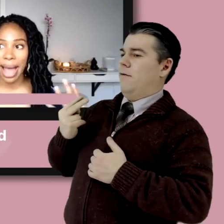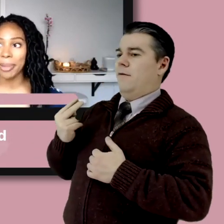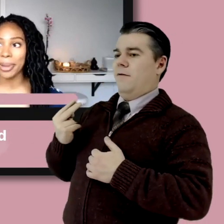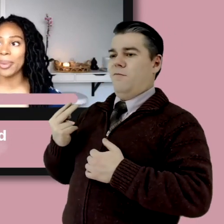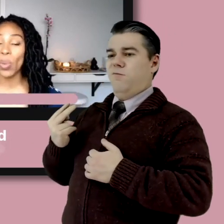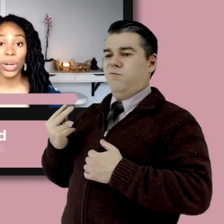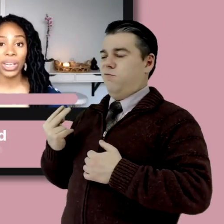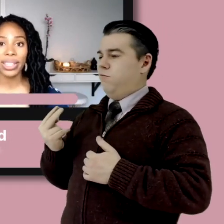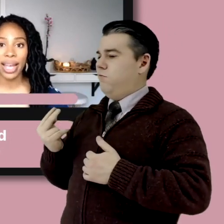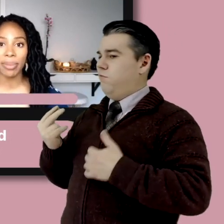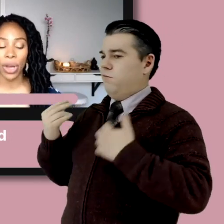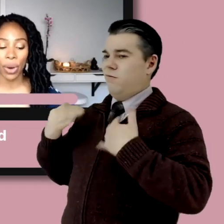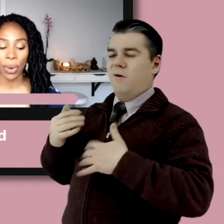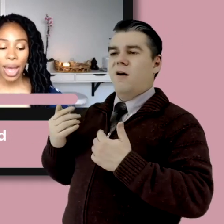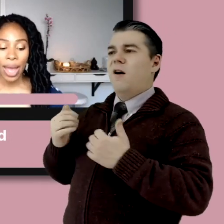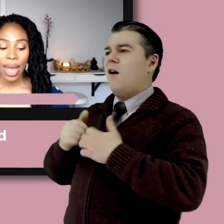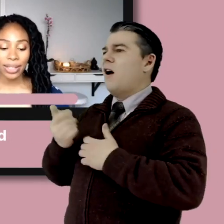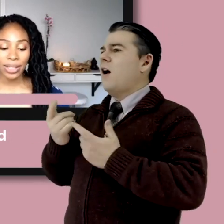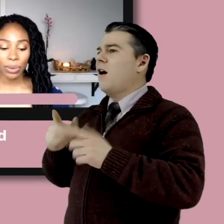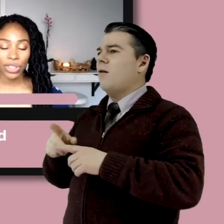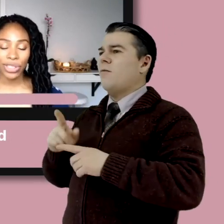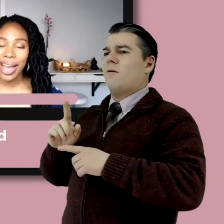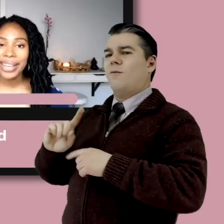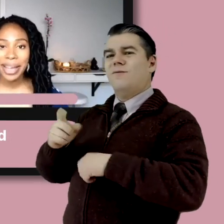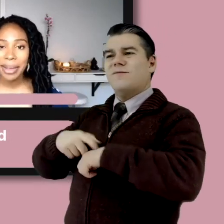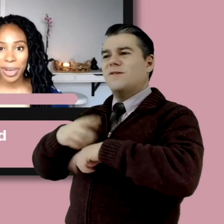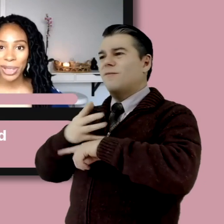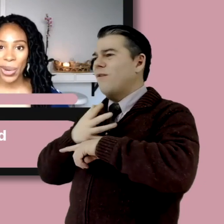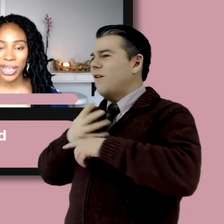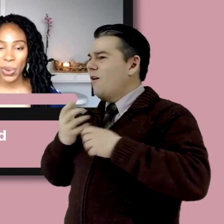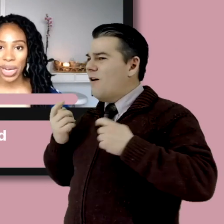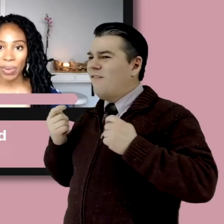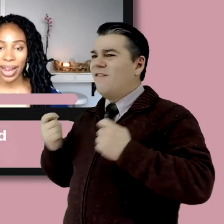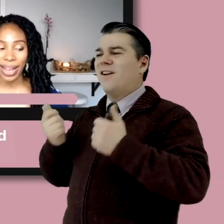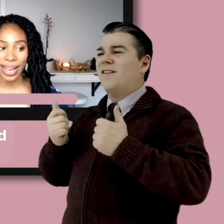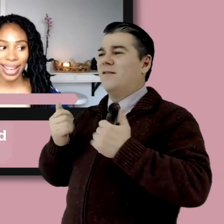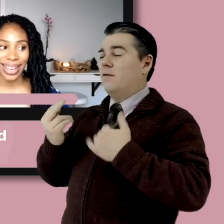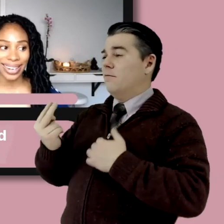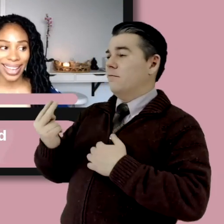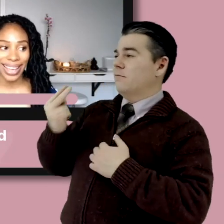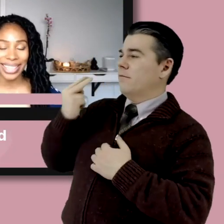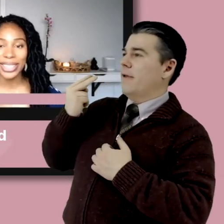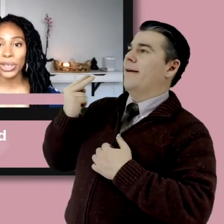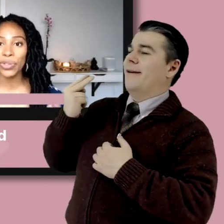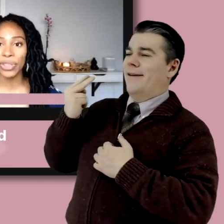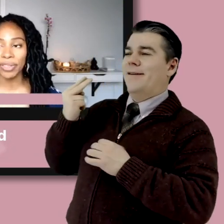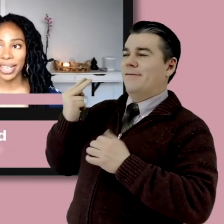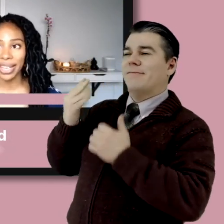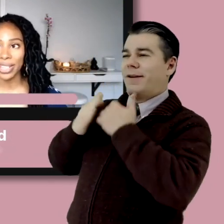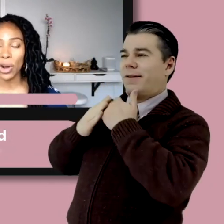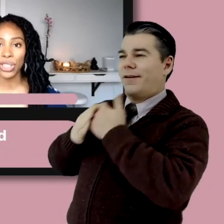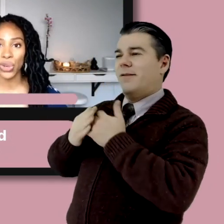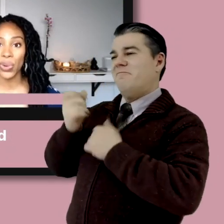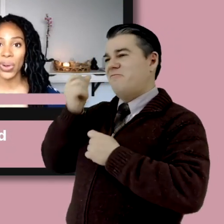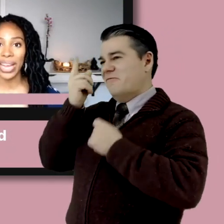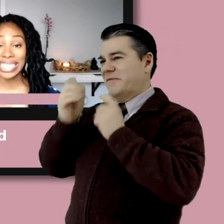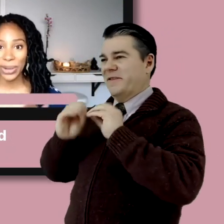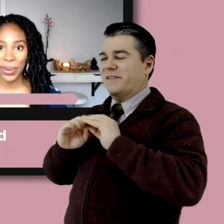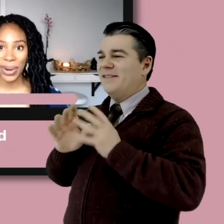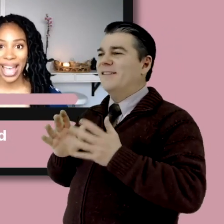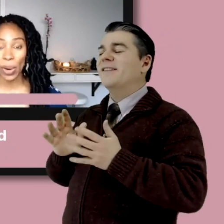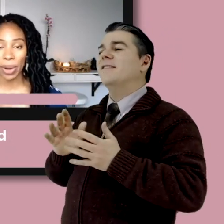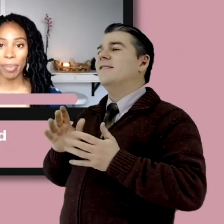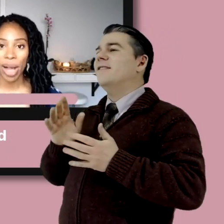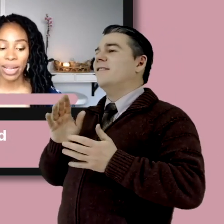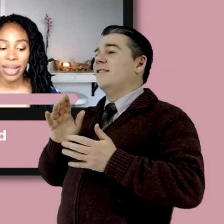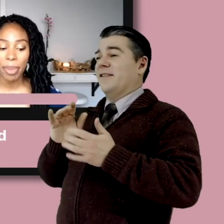that happen? Where did the time go? And so just hindsight being 2020, right? And until you've lived it, it's hard to integrate